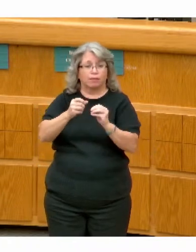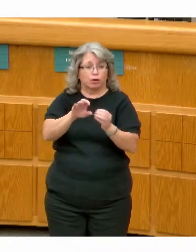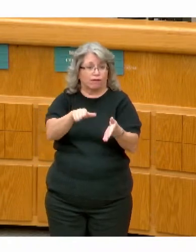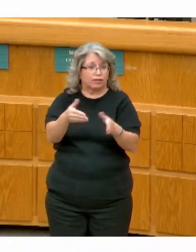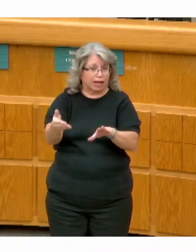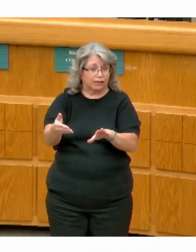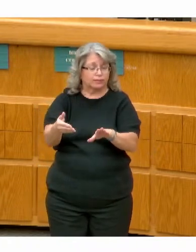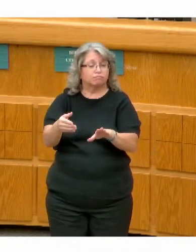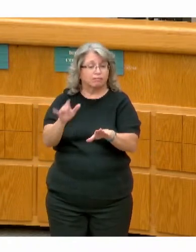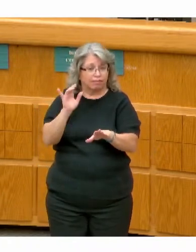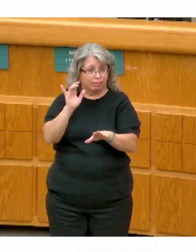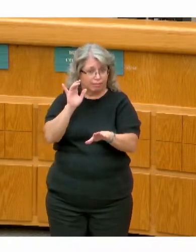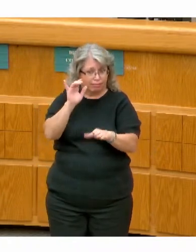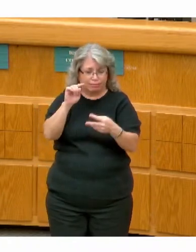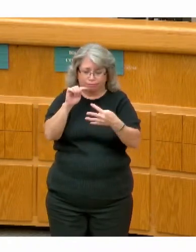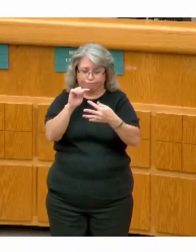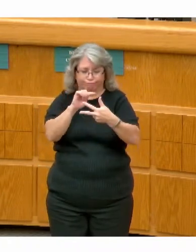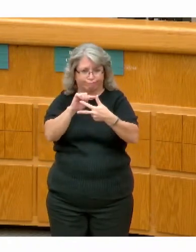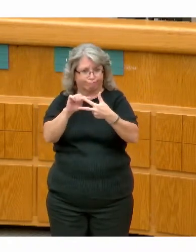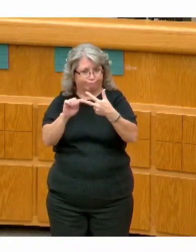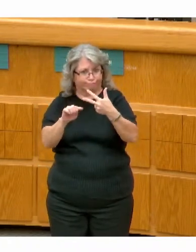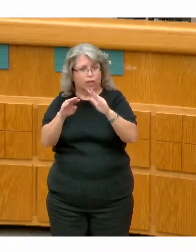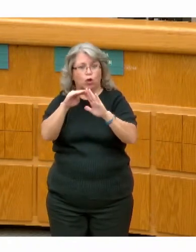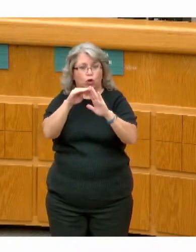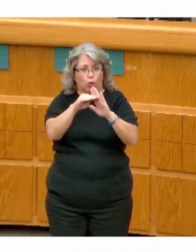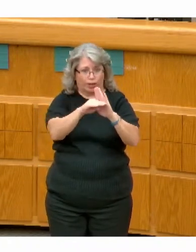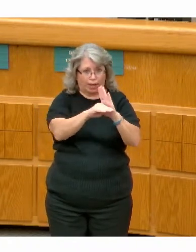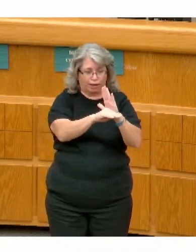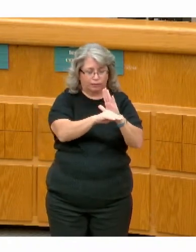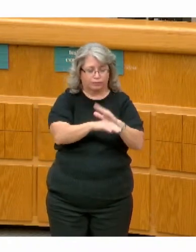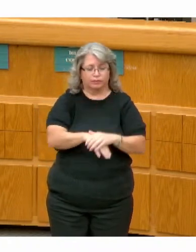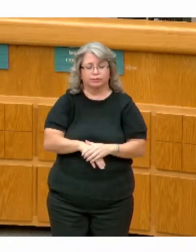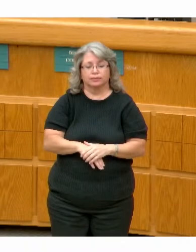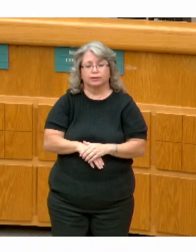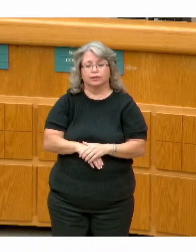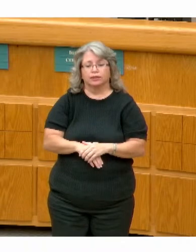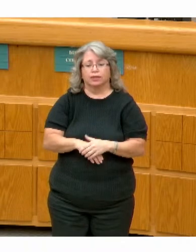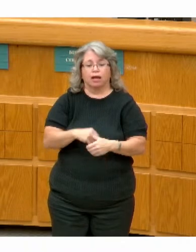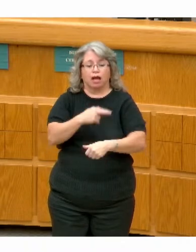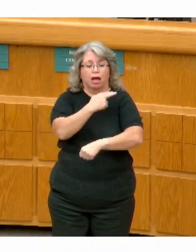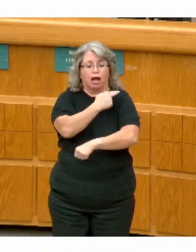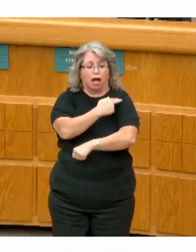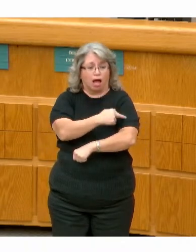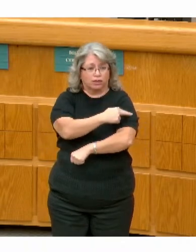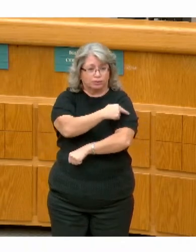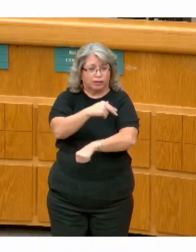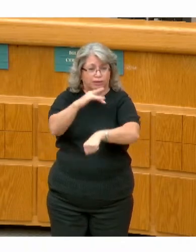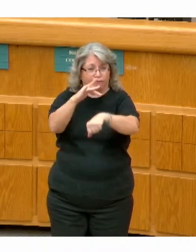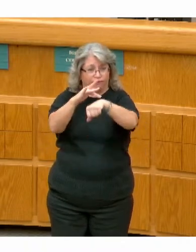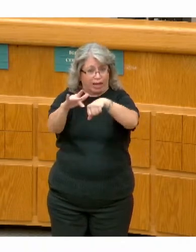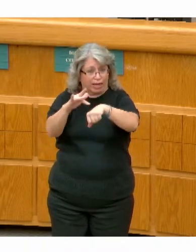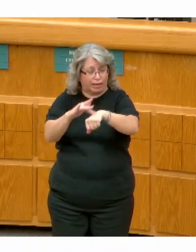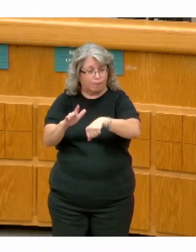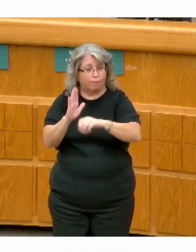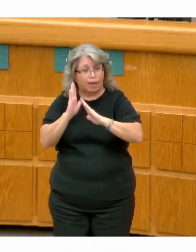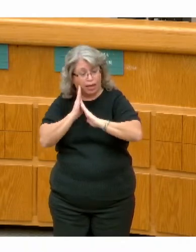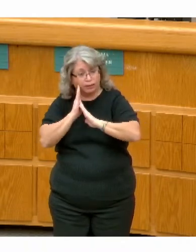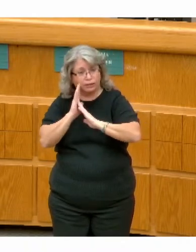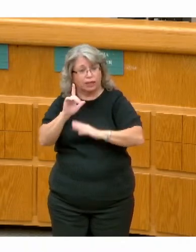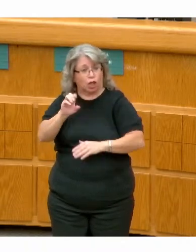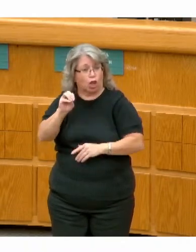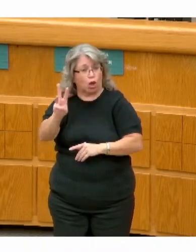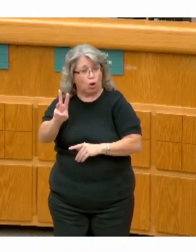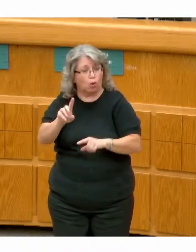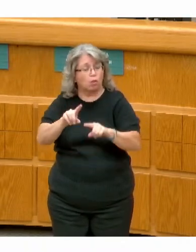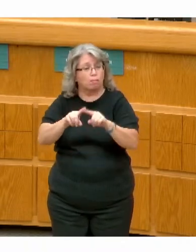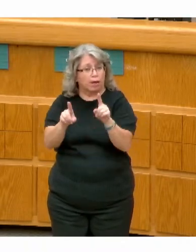2, ICU vacancy is low, but it's increasing, so that's moving in the right direction for us now. And 3,